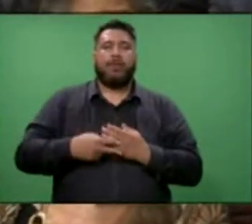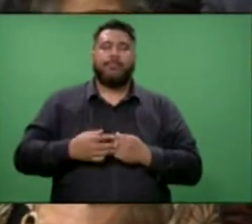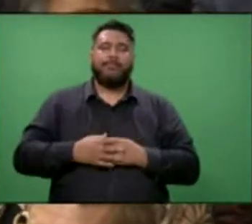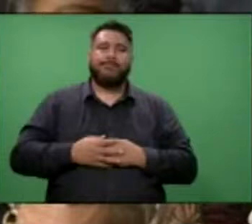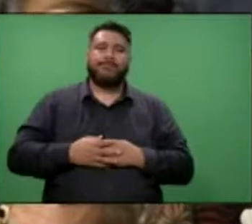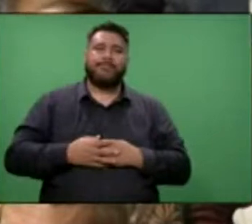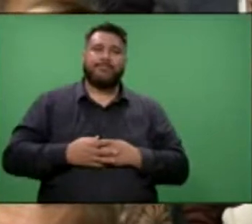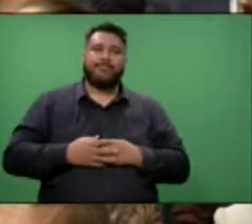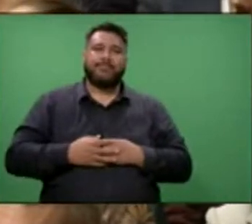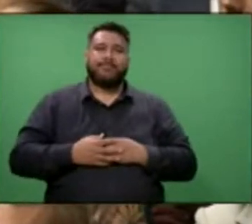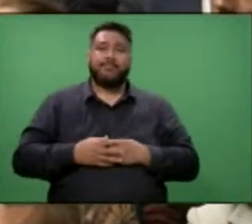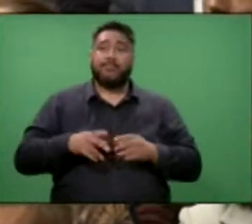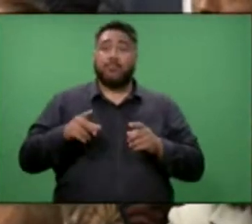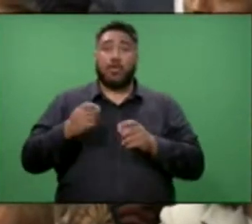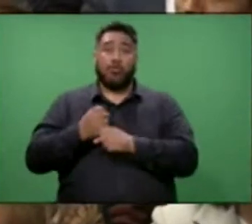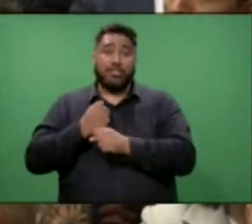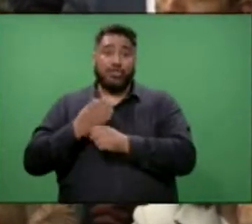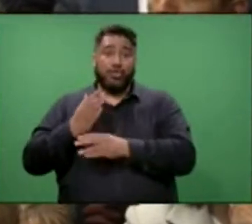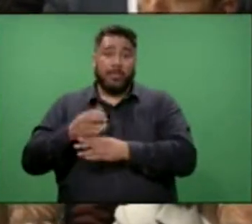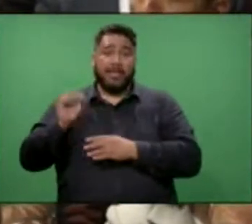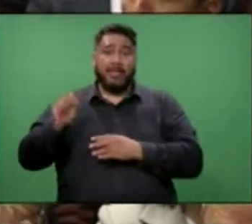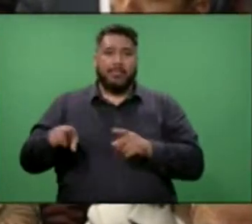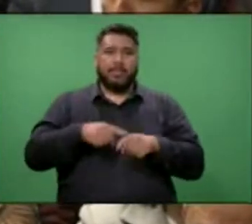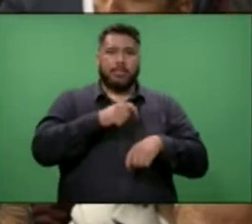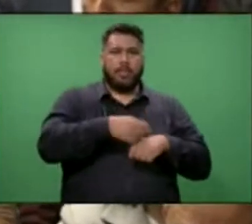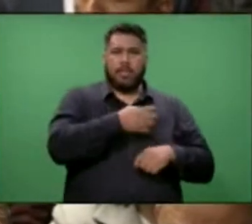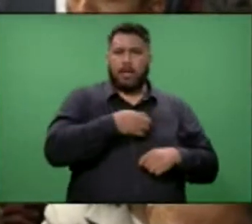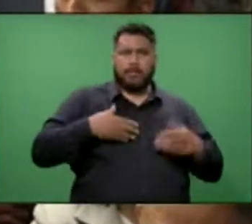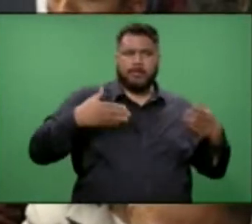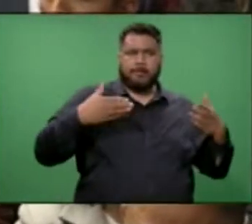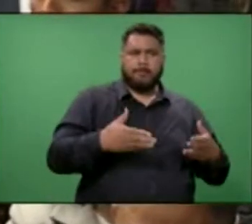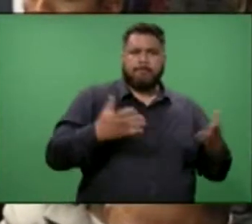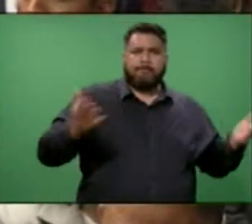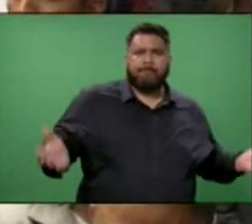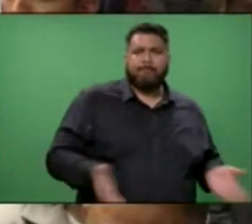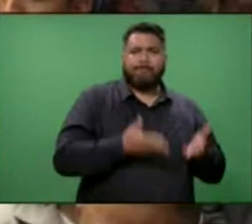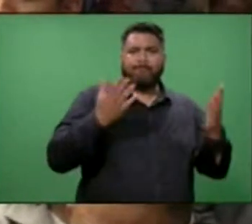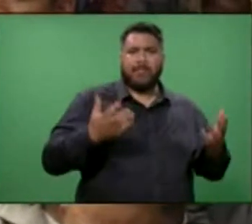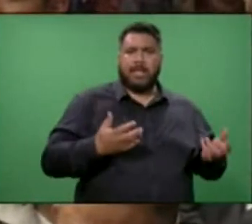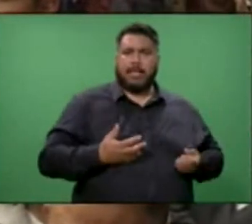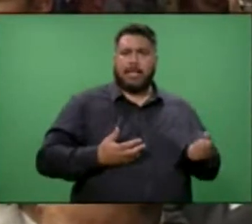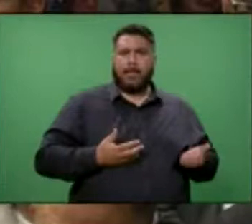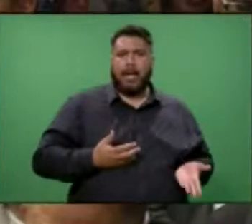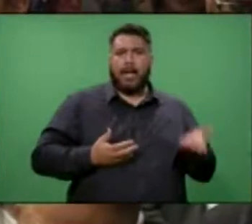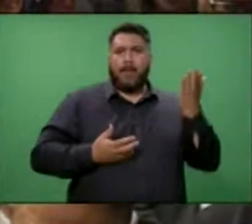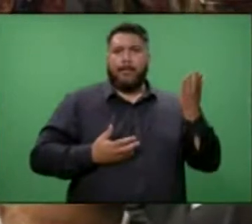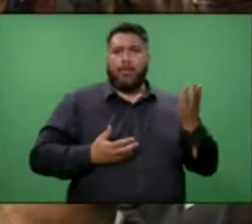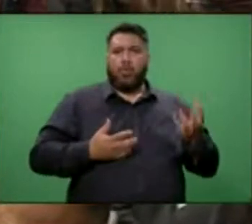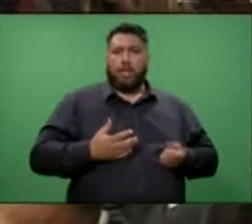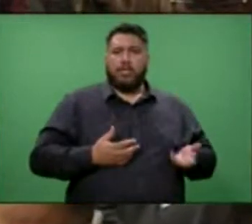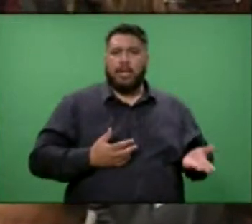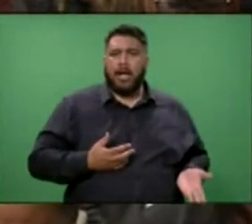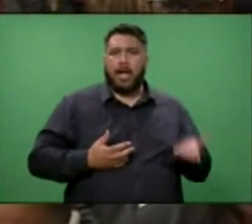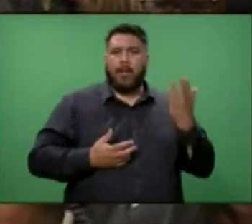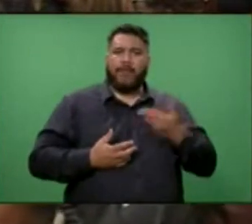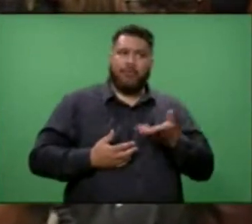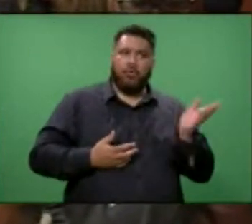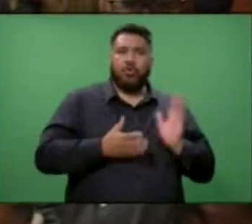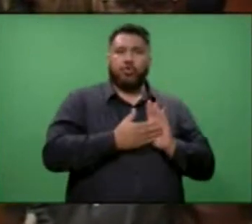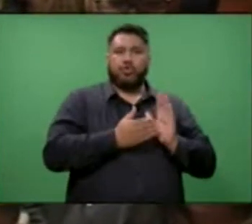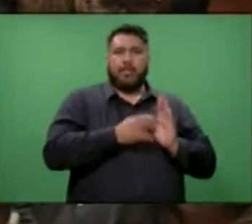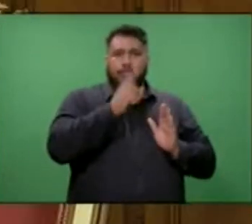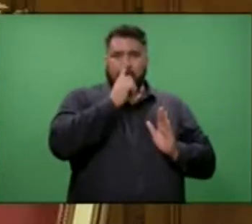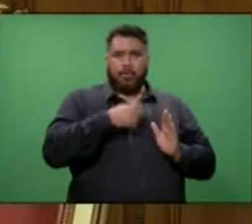As well as creating jobs, the government will remain focused on growing the incomes and wages of New Zealanders, especially those earning the